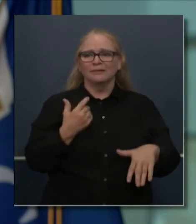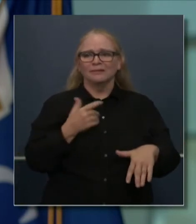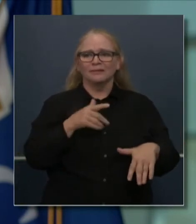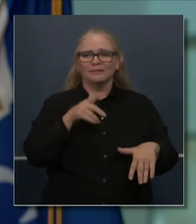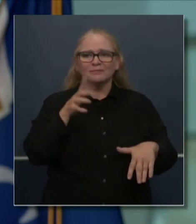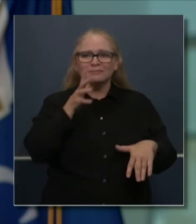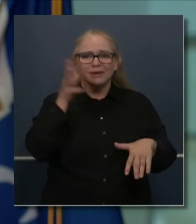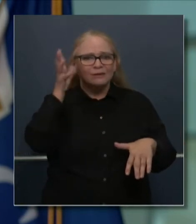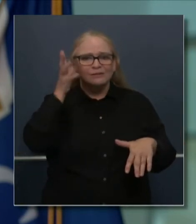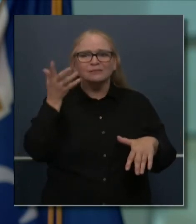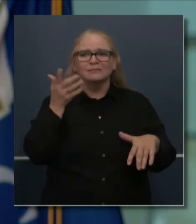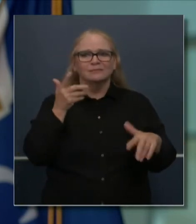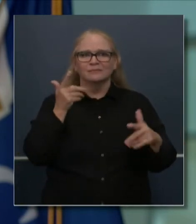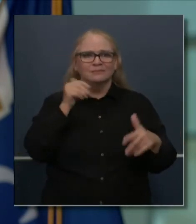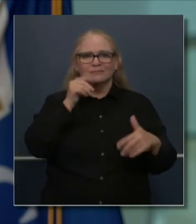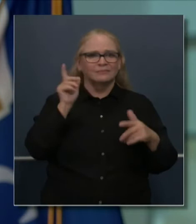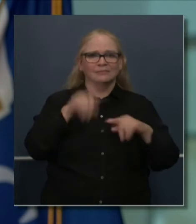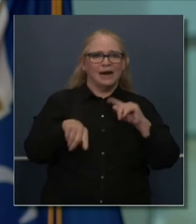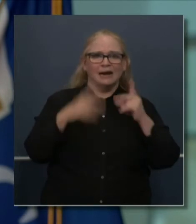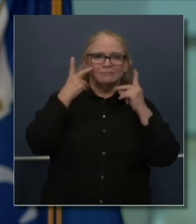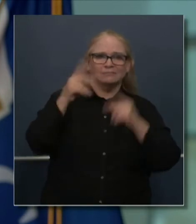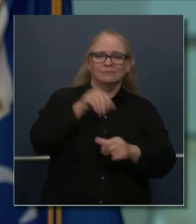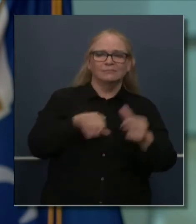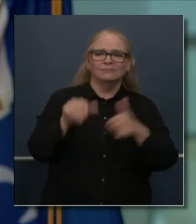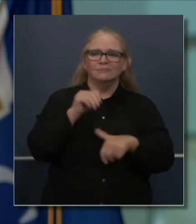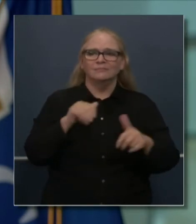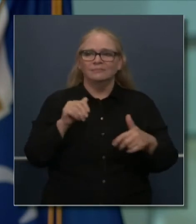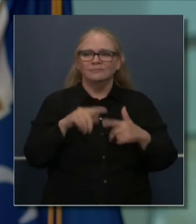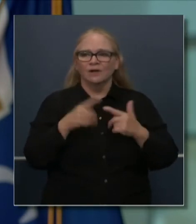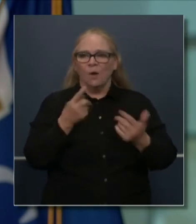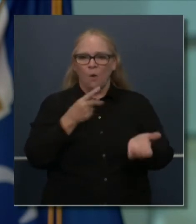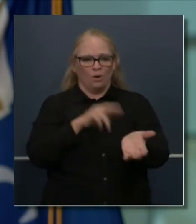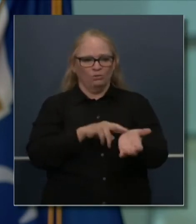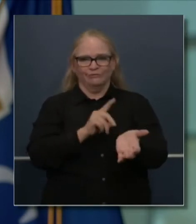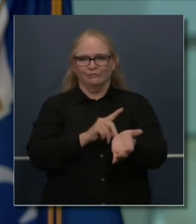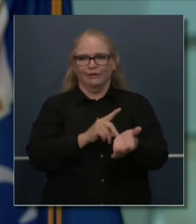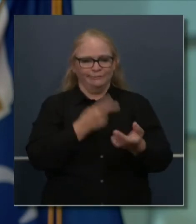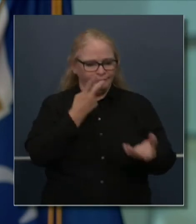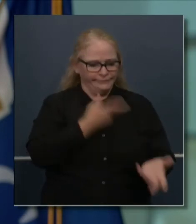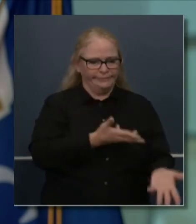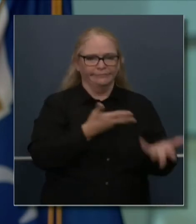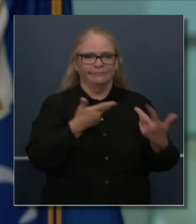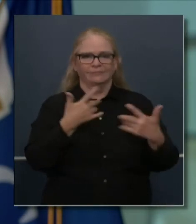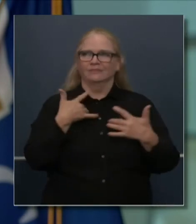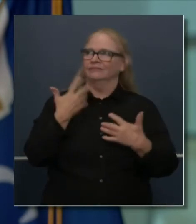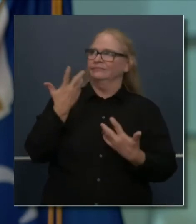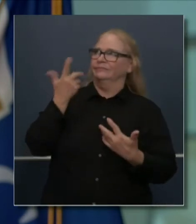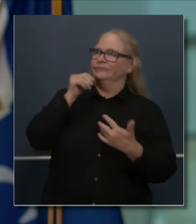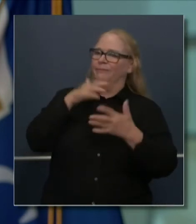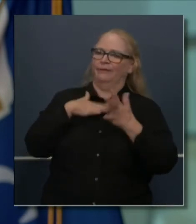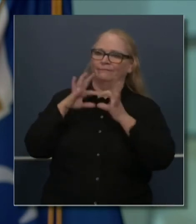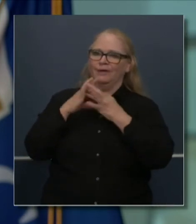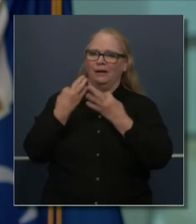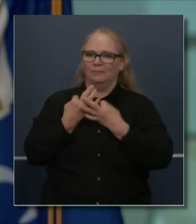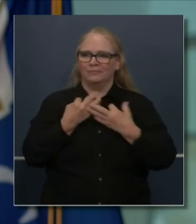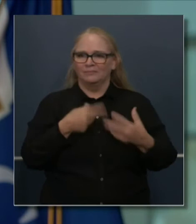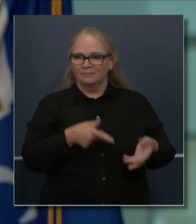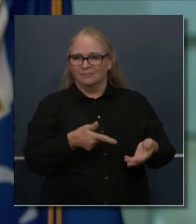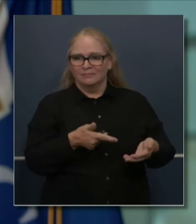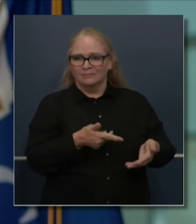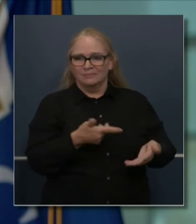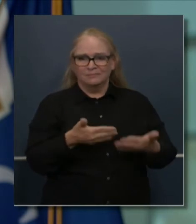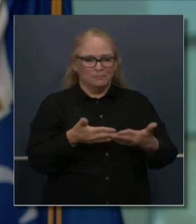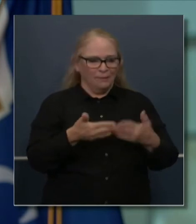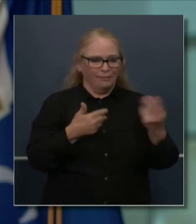COVID-positive mother can't even breastfeed. A COVID-positive mother can't even hug their child. That bonding experience, that human experience. Forgive